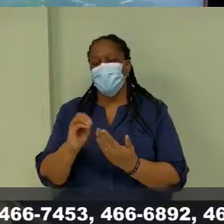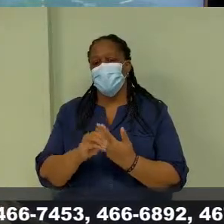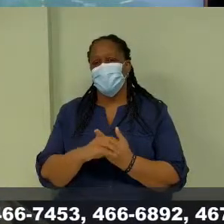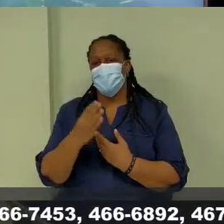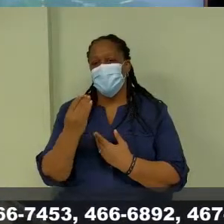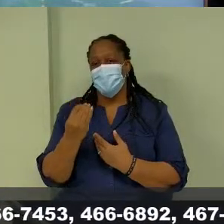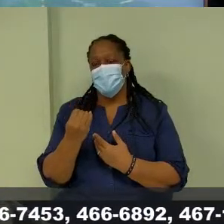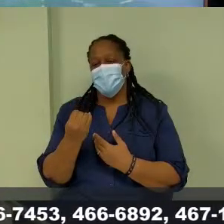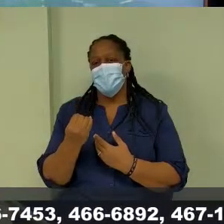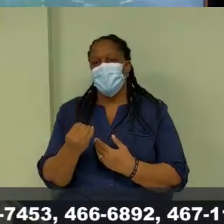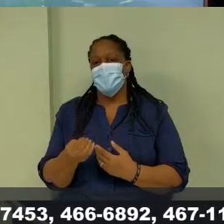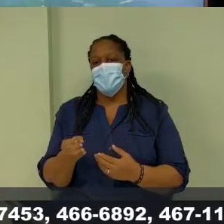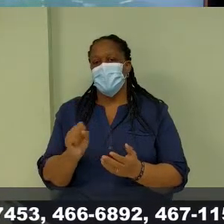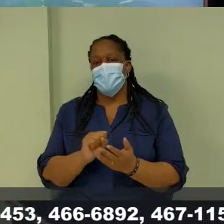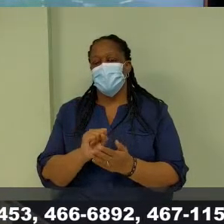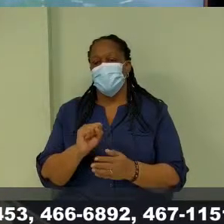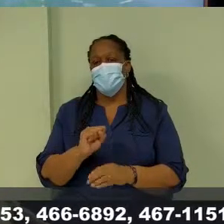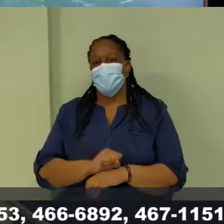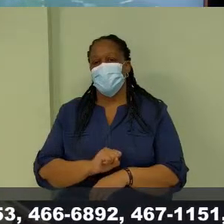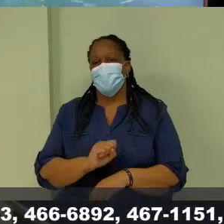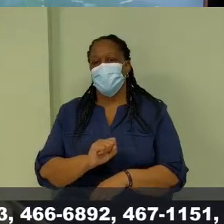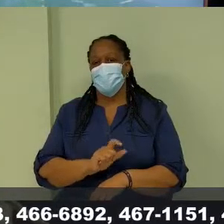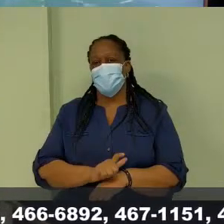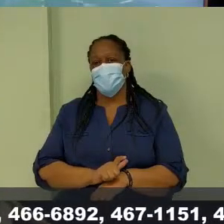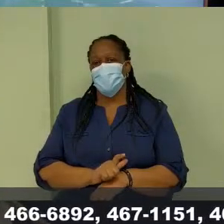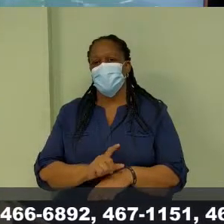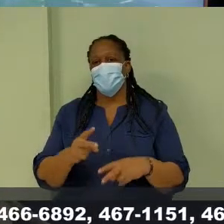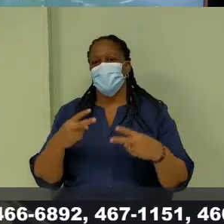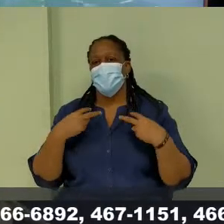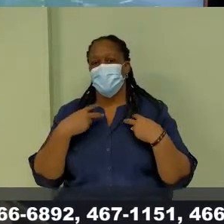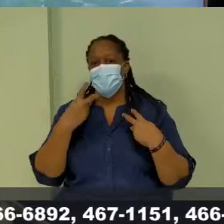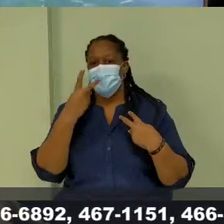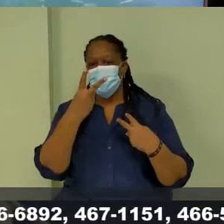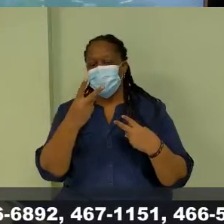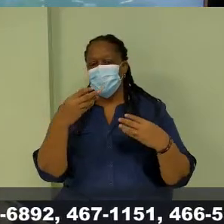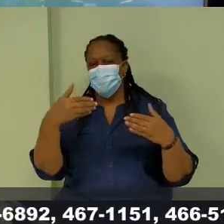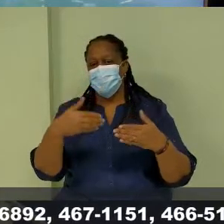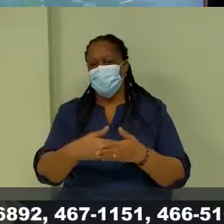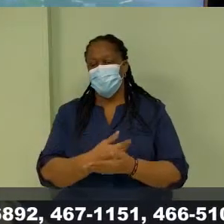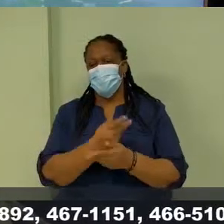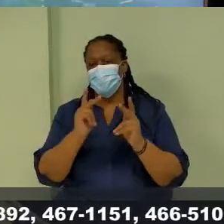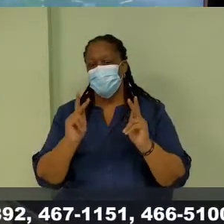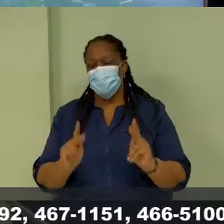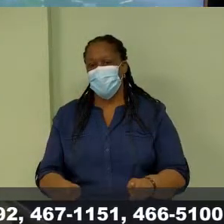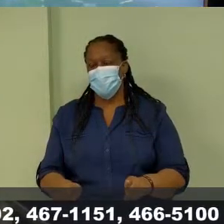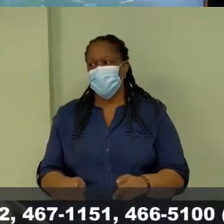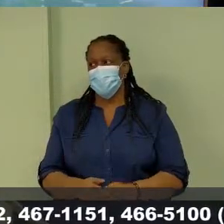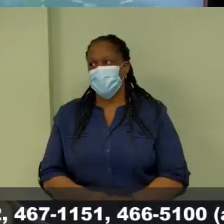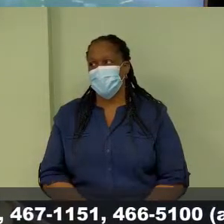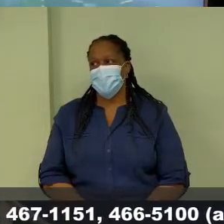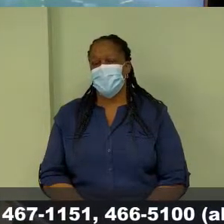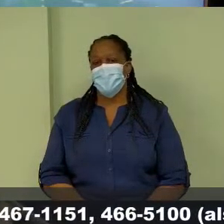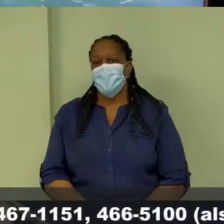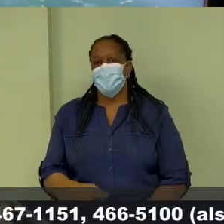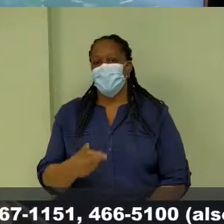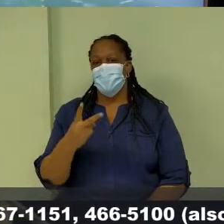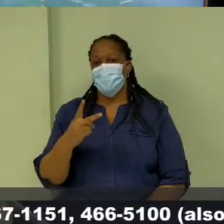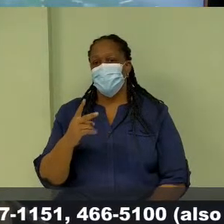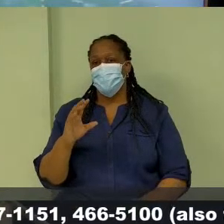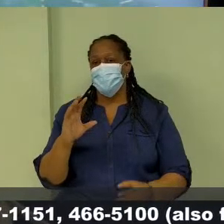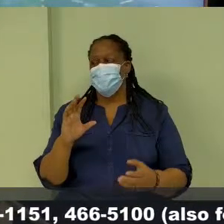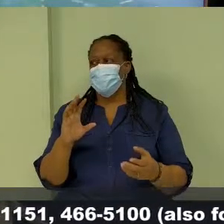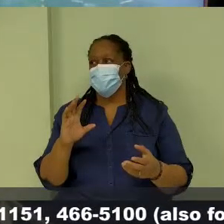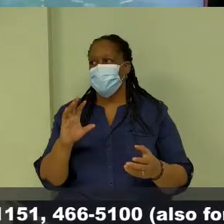2020, St. Lucia recorded 2 new cases of COVID-19. The individuals are a couple, a